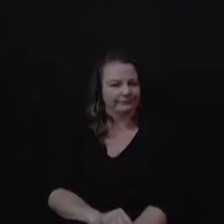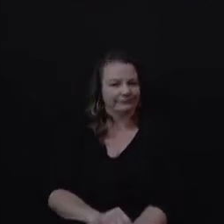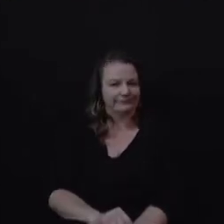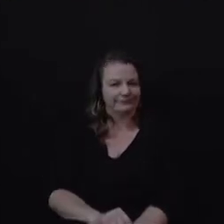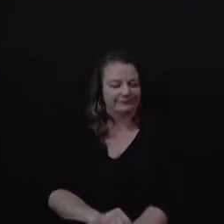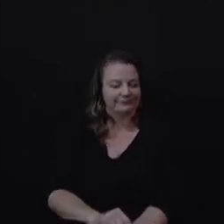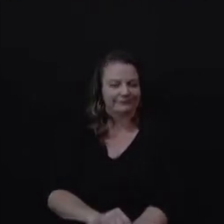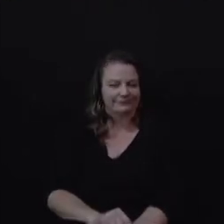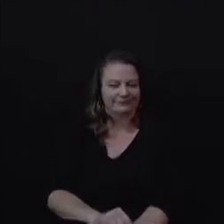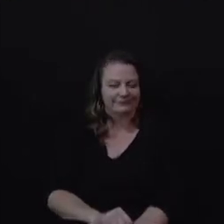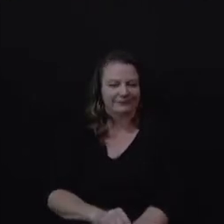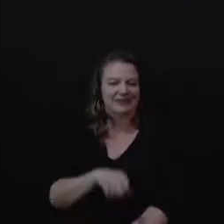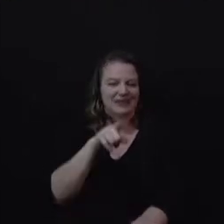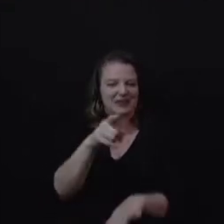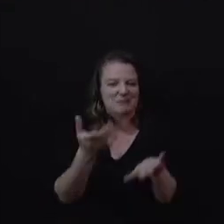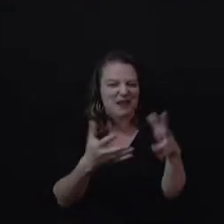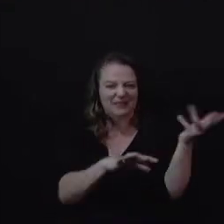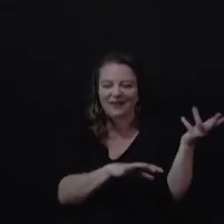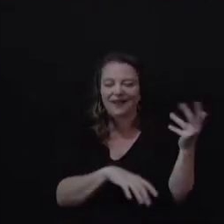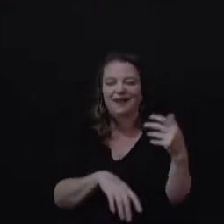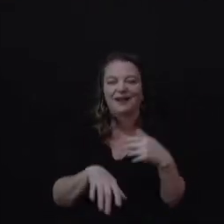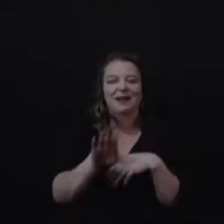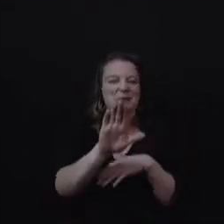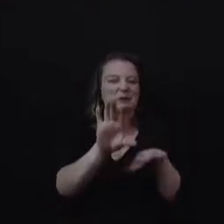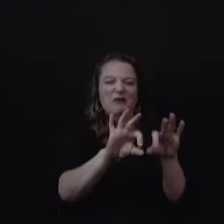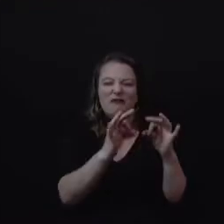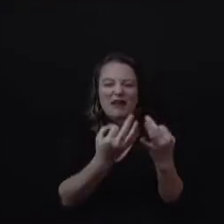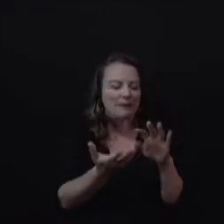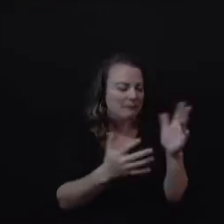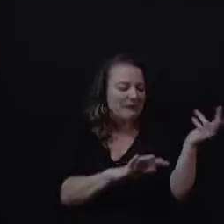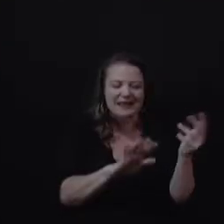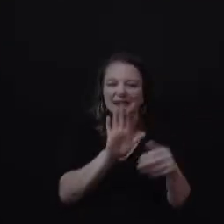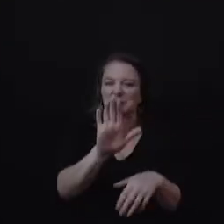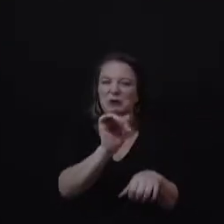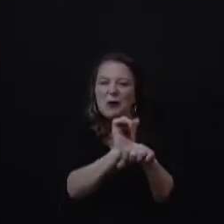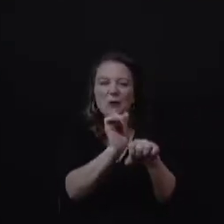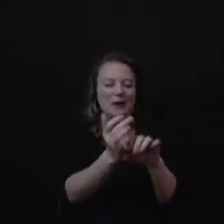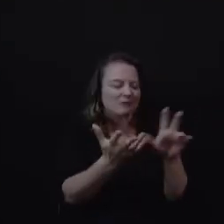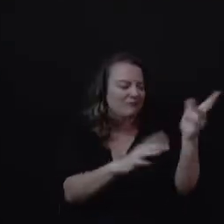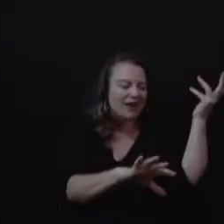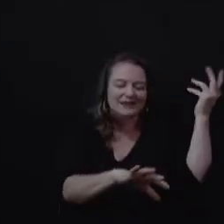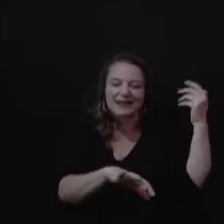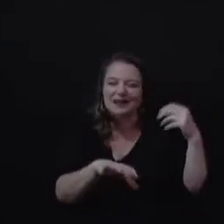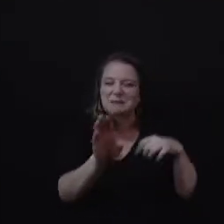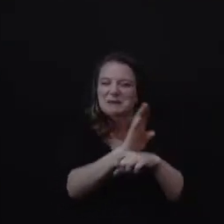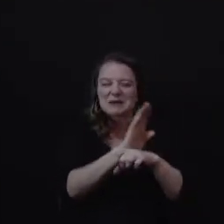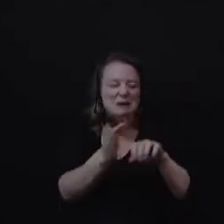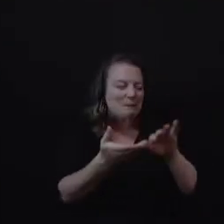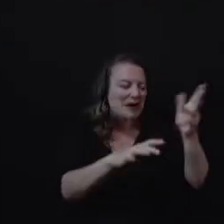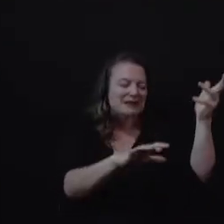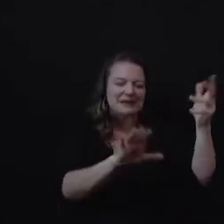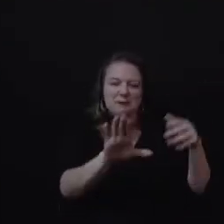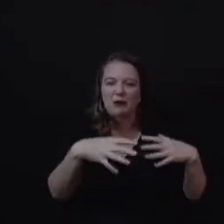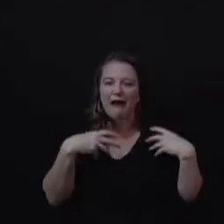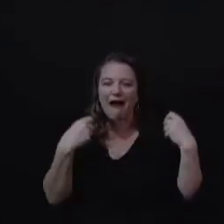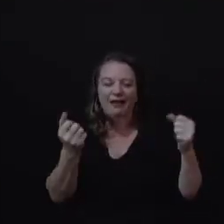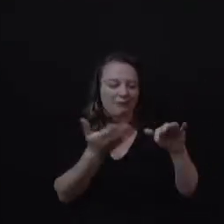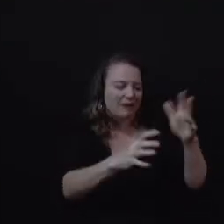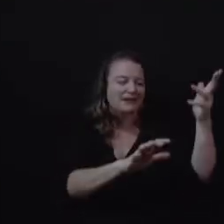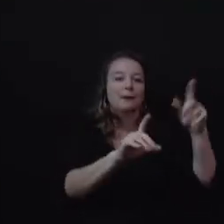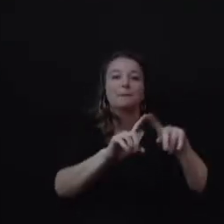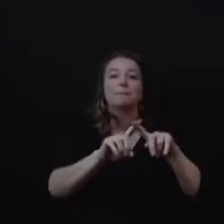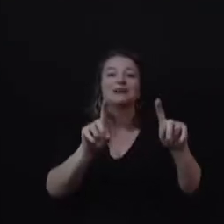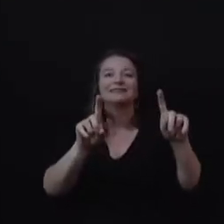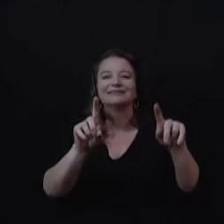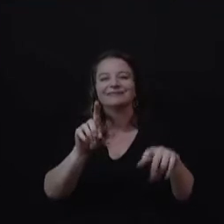You're messed up. Your family's messed up. Your career's messed up. Your business is messed up. Your health is messed up. But